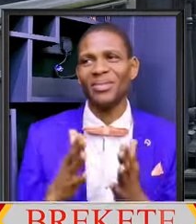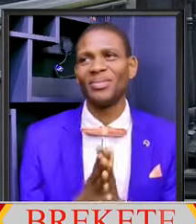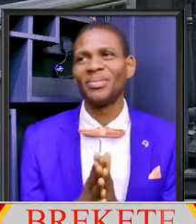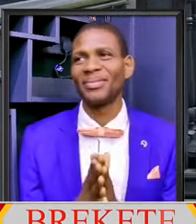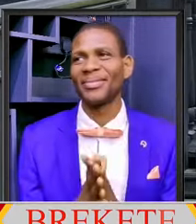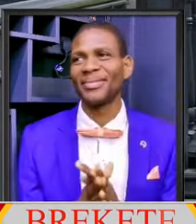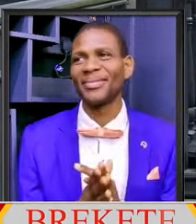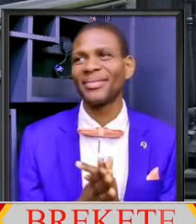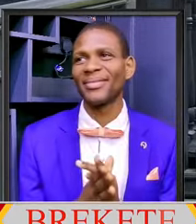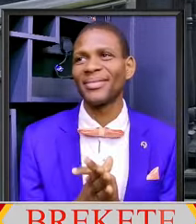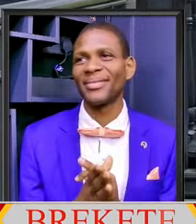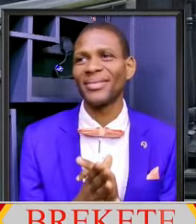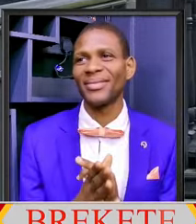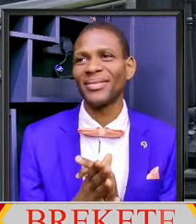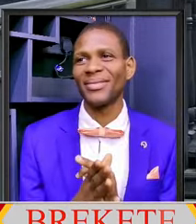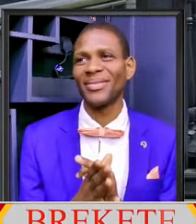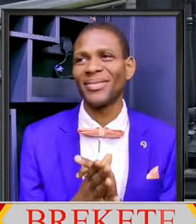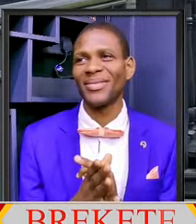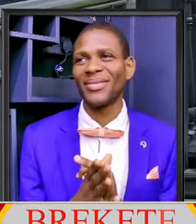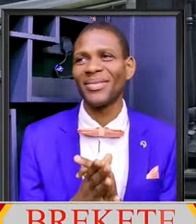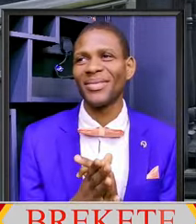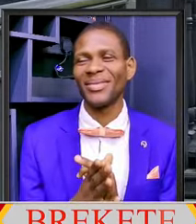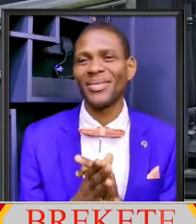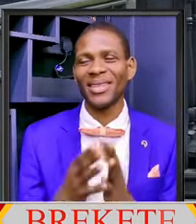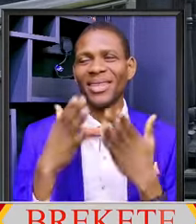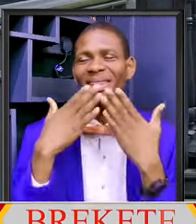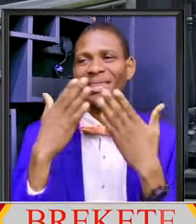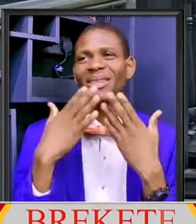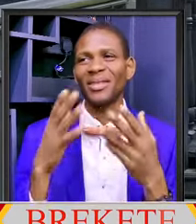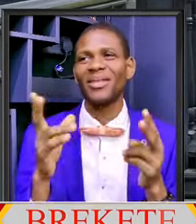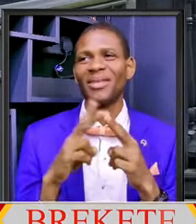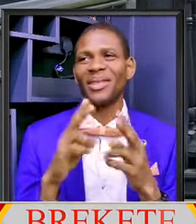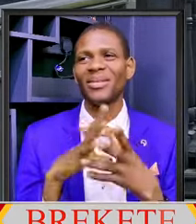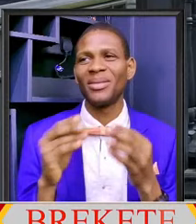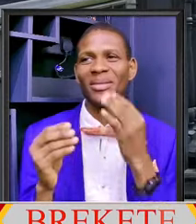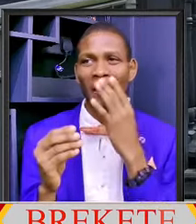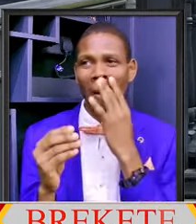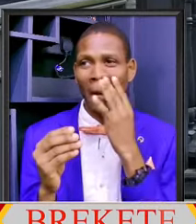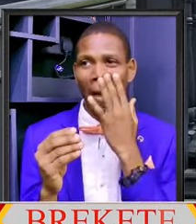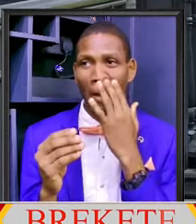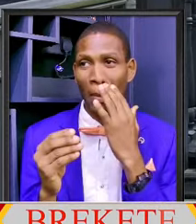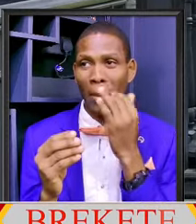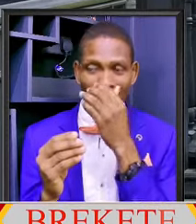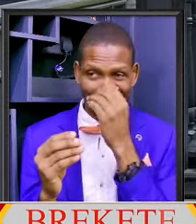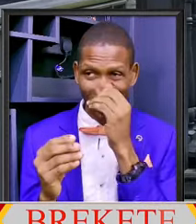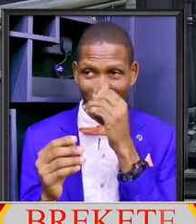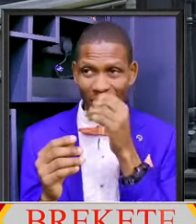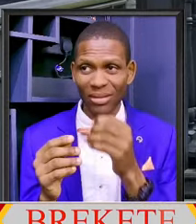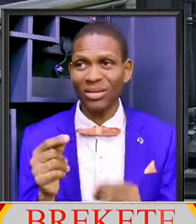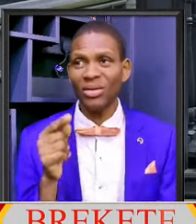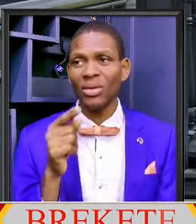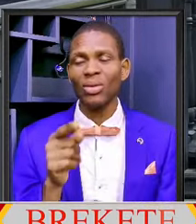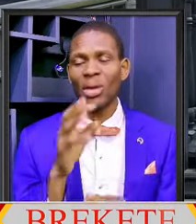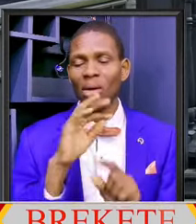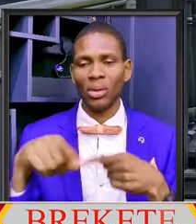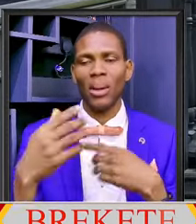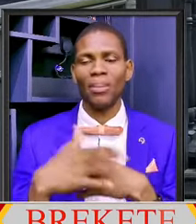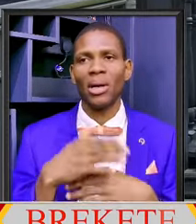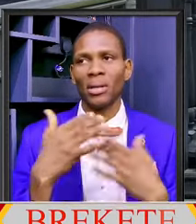sir. Please. Thank you, I appreciate. Thank you very much, sir. Yes, thank you, thank yes, you. Yes, ma'am. So, una de go